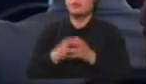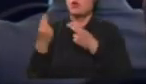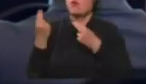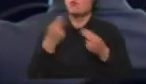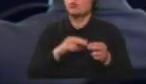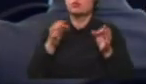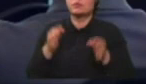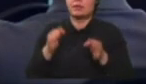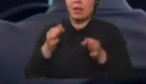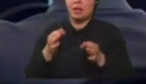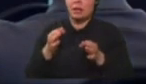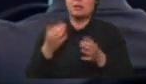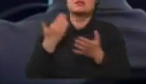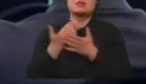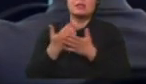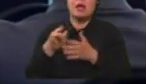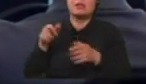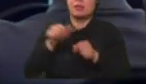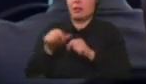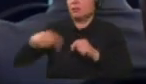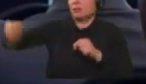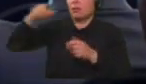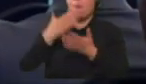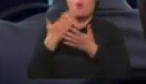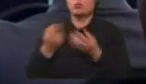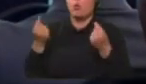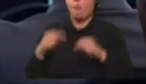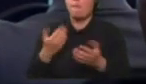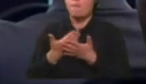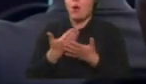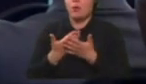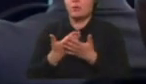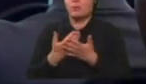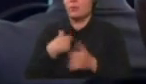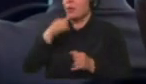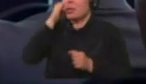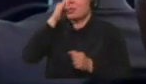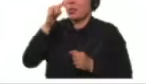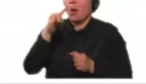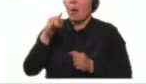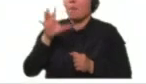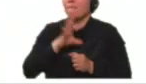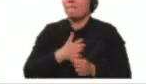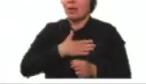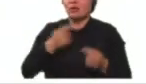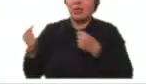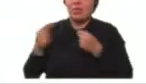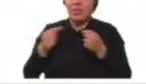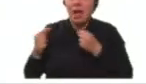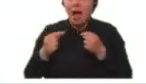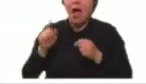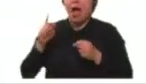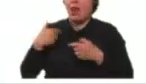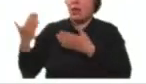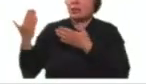Why are you here? Unfortunately, I can't have a two-way dialogue, but please feel free to approach me later over coffee or lunch